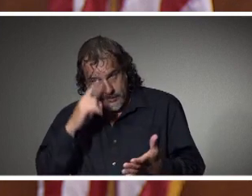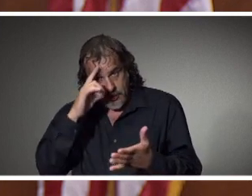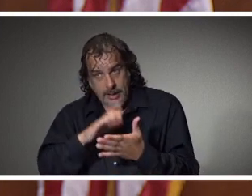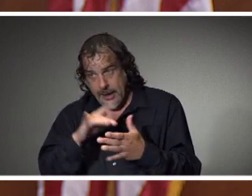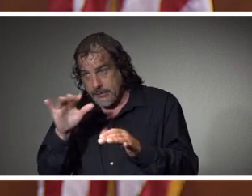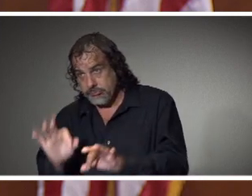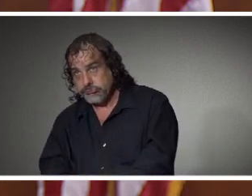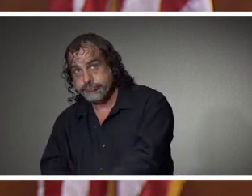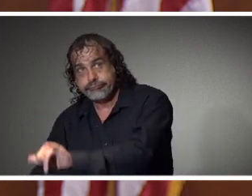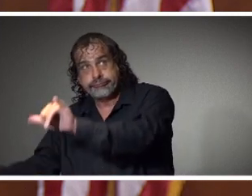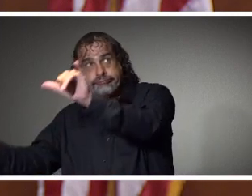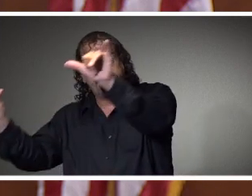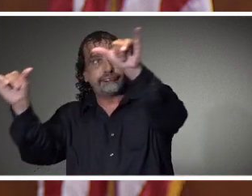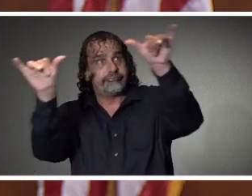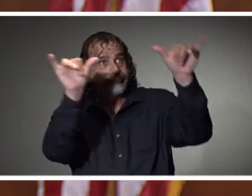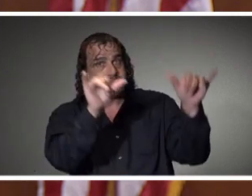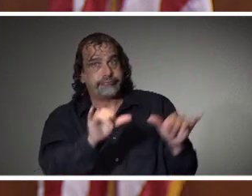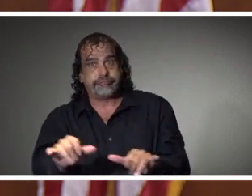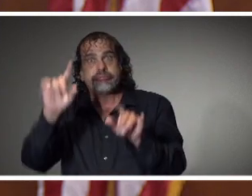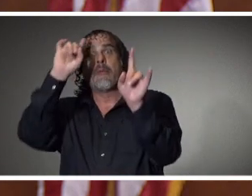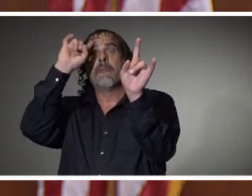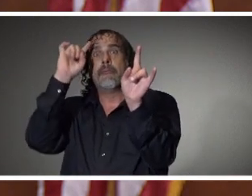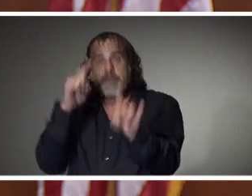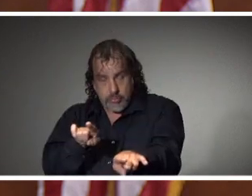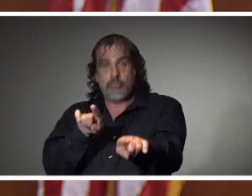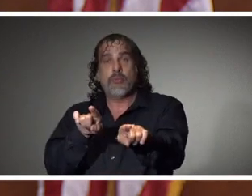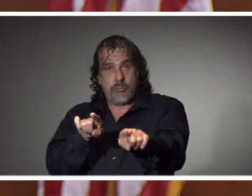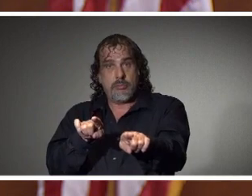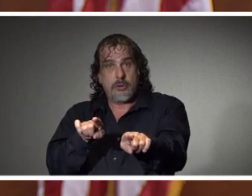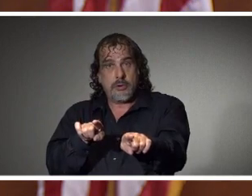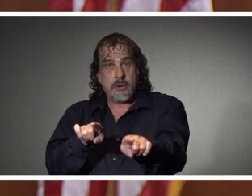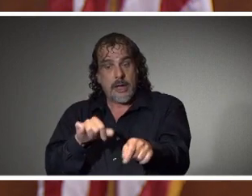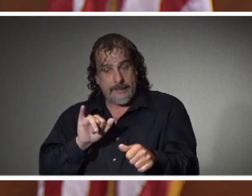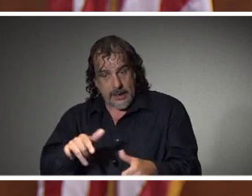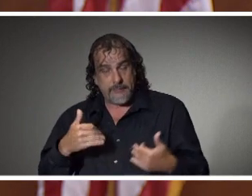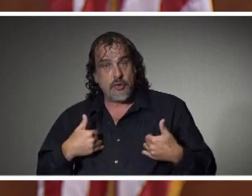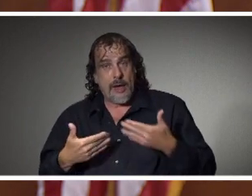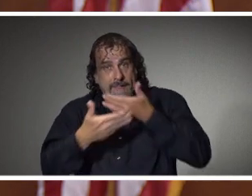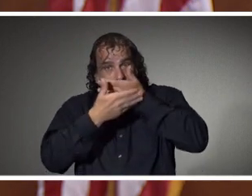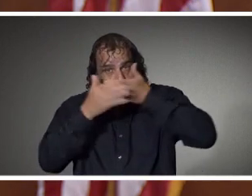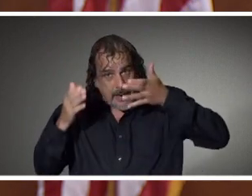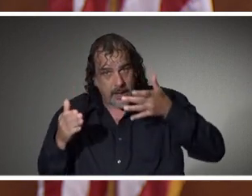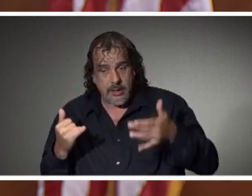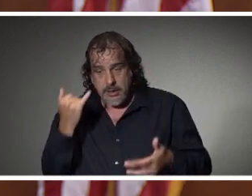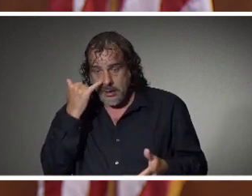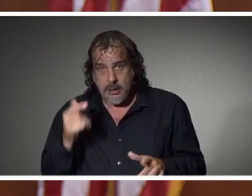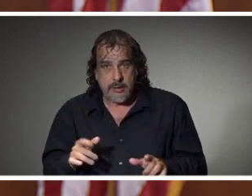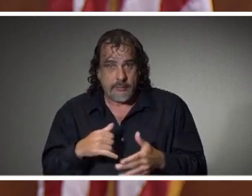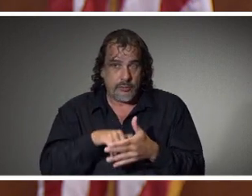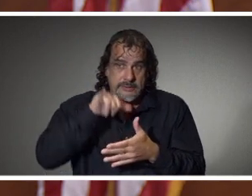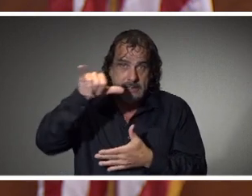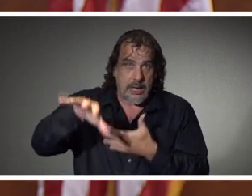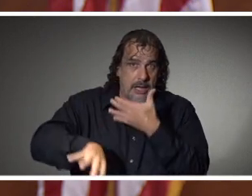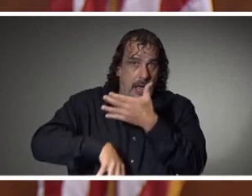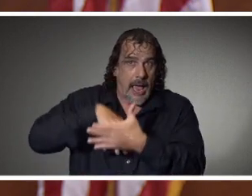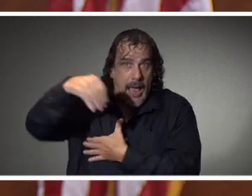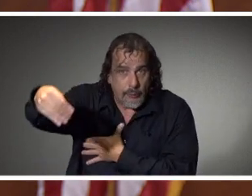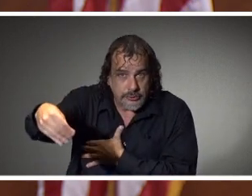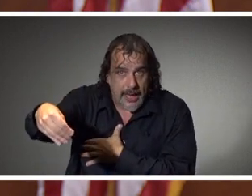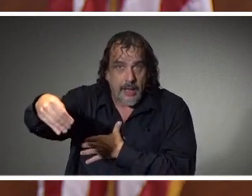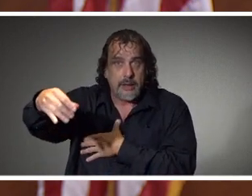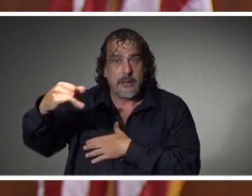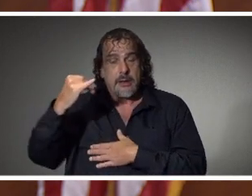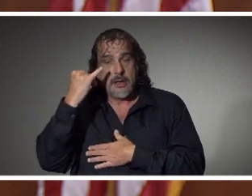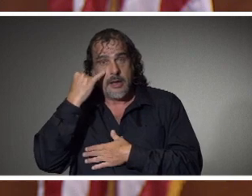uniform consensus opinion today, that if you wear a mask, if you stay outside, if you